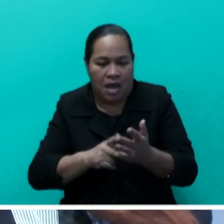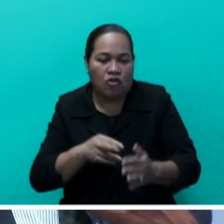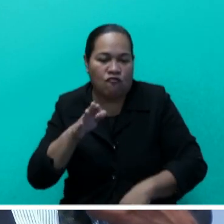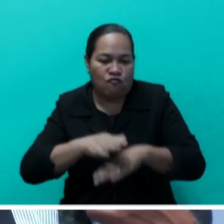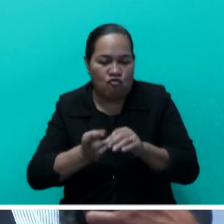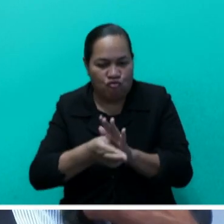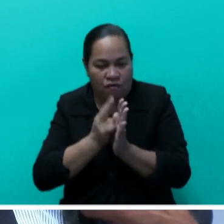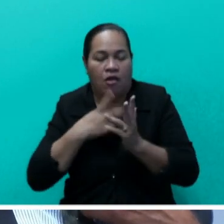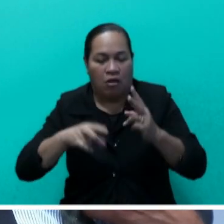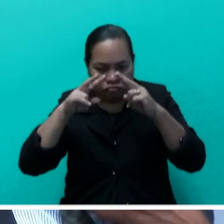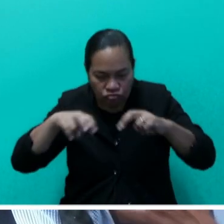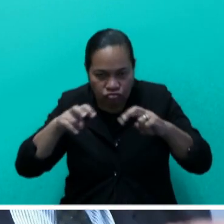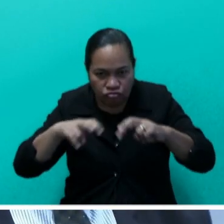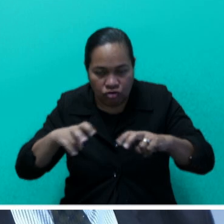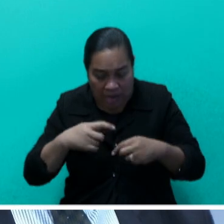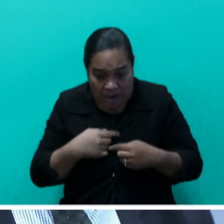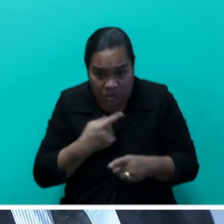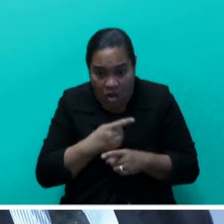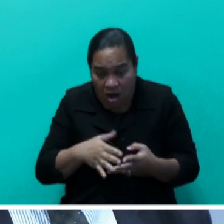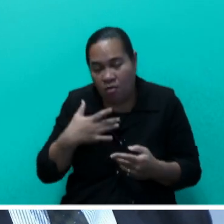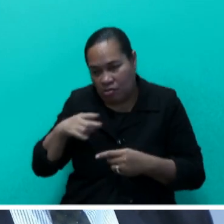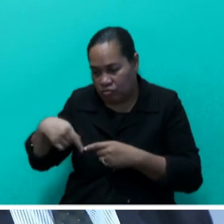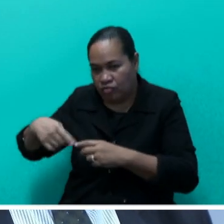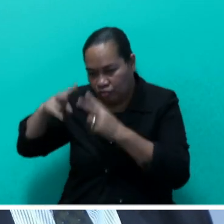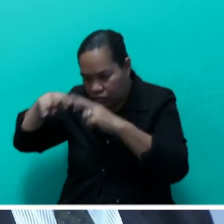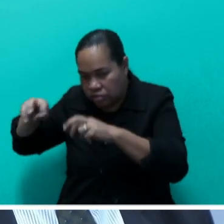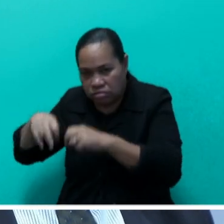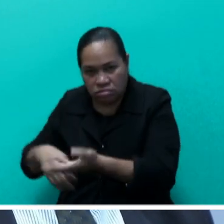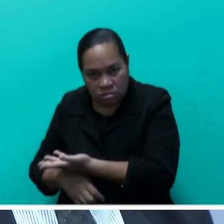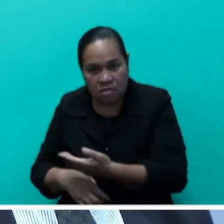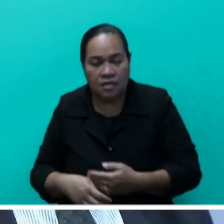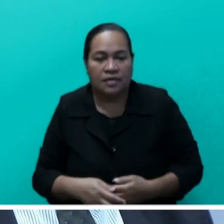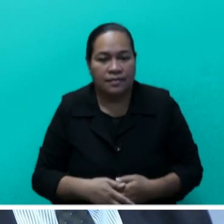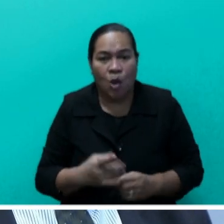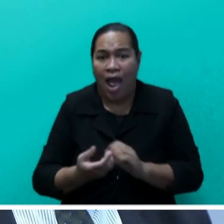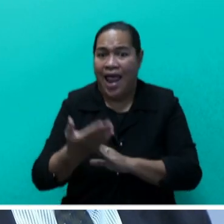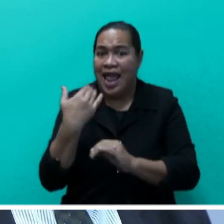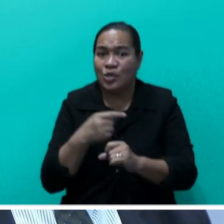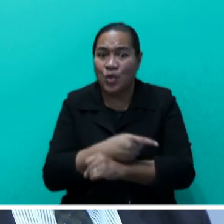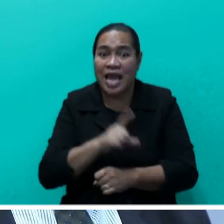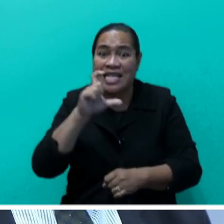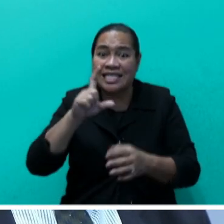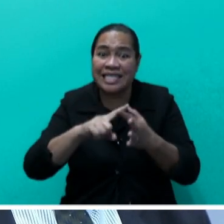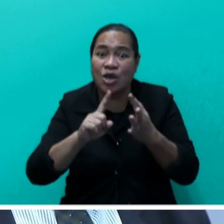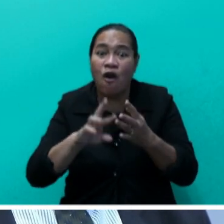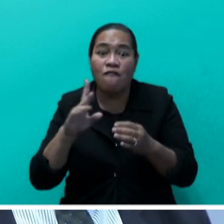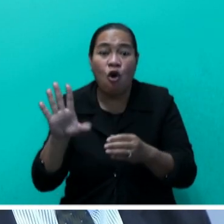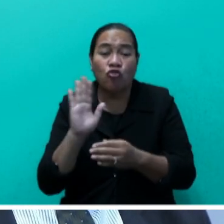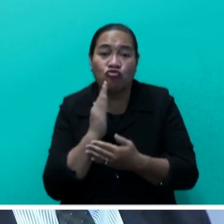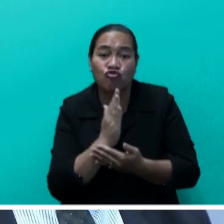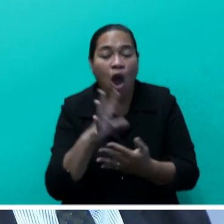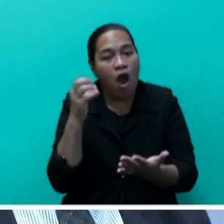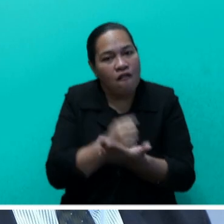being undertaken as I speak. Honourable Speaker, only last week the CEO of the Ndrua confirmed